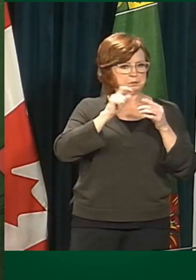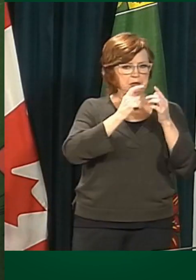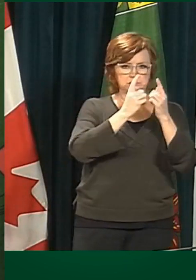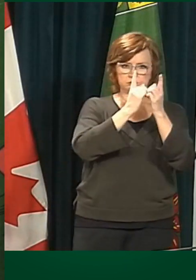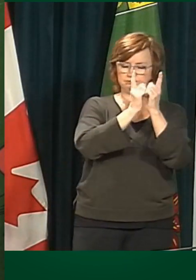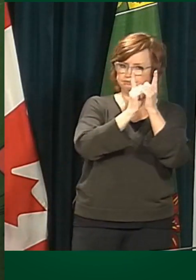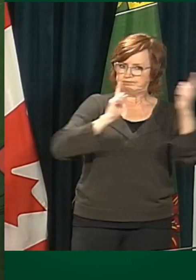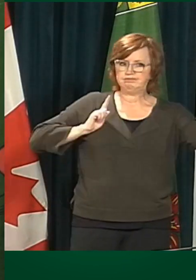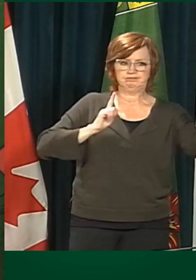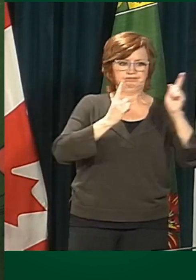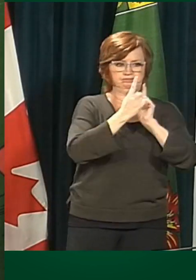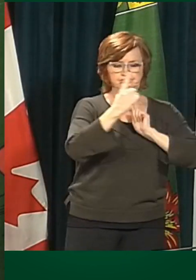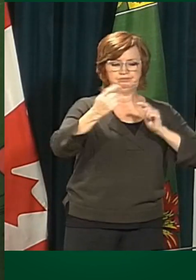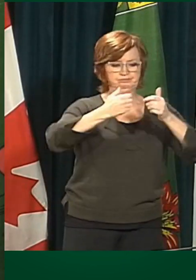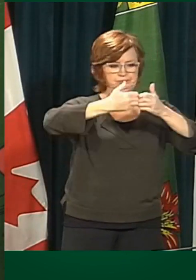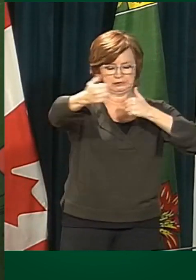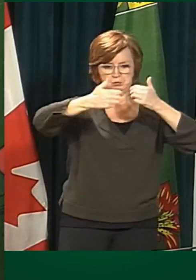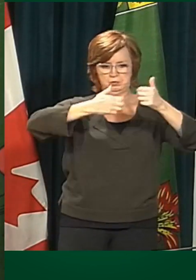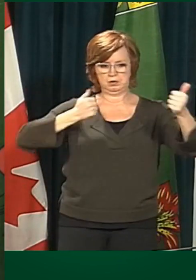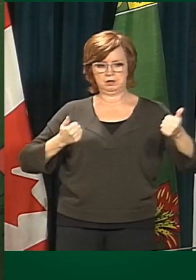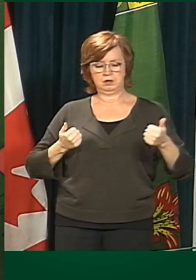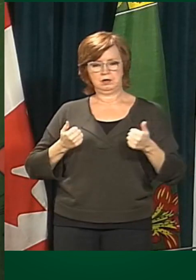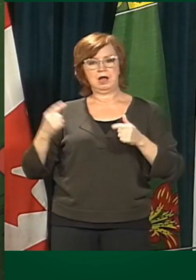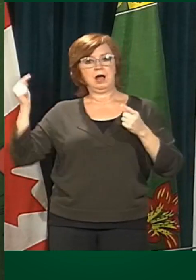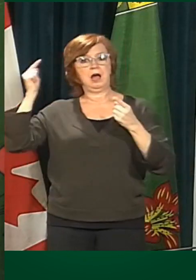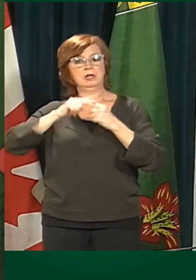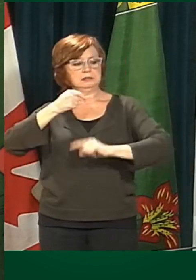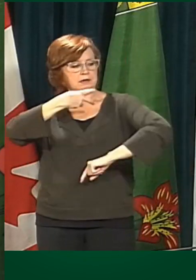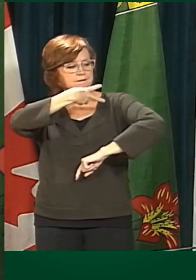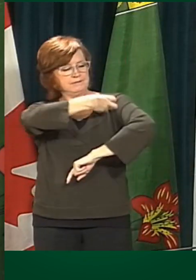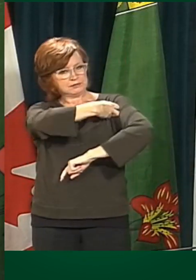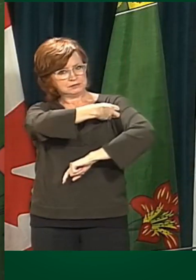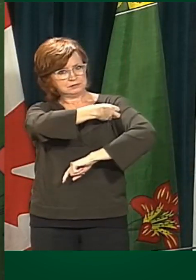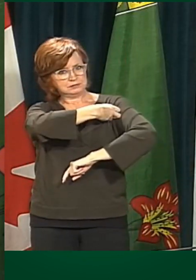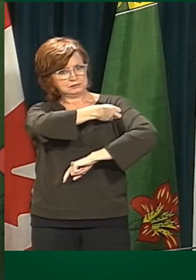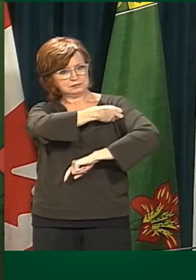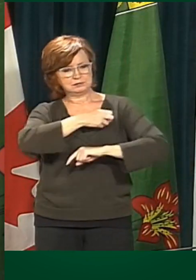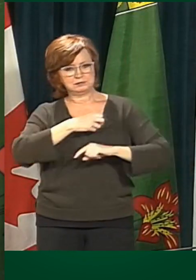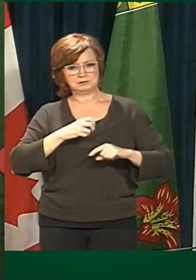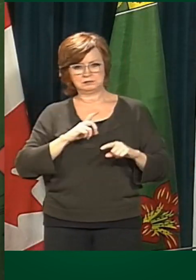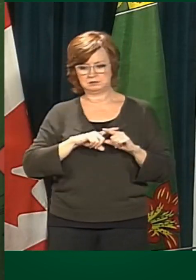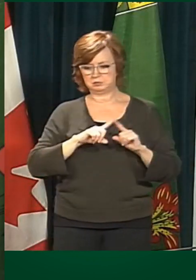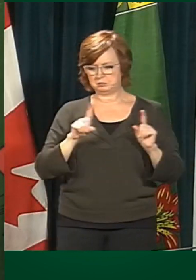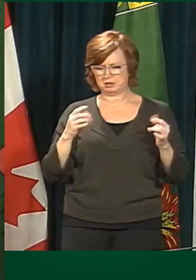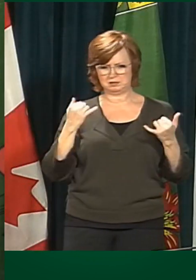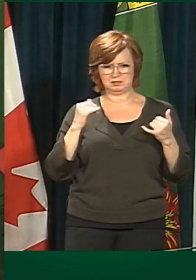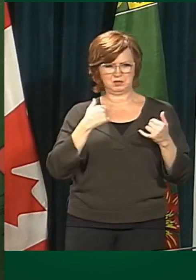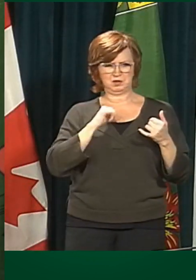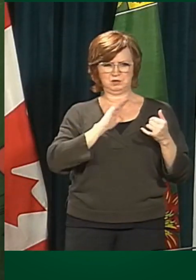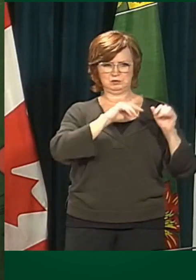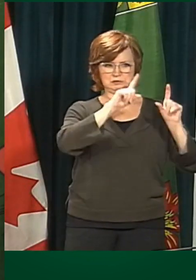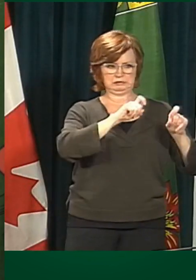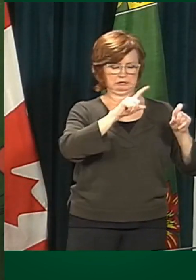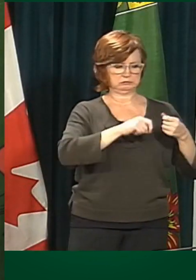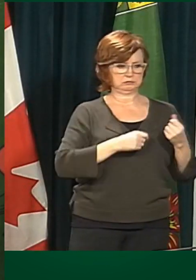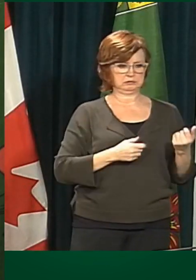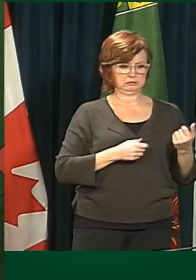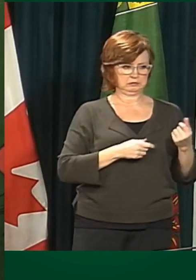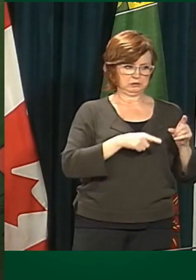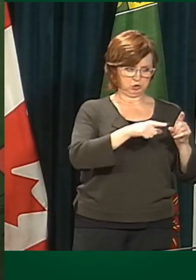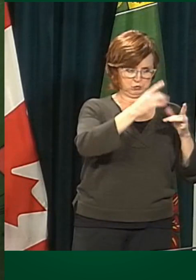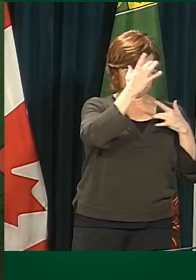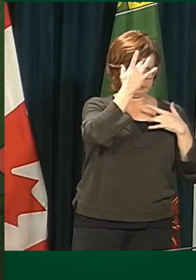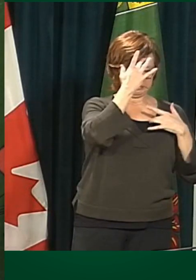immunity in the population. But if we're only using a test which looks for people who are currently sick with the virus, and we're only testing people who